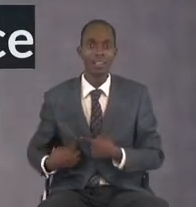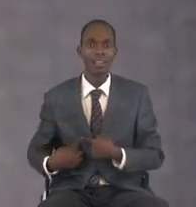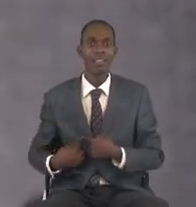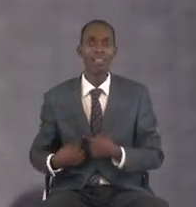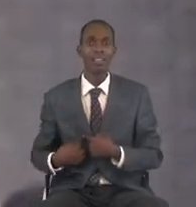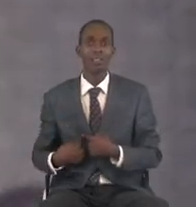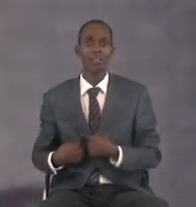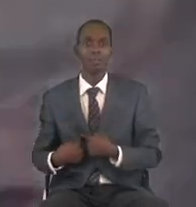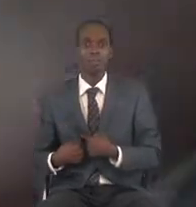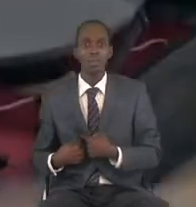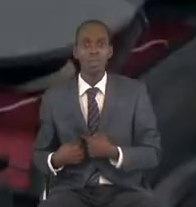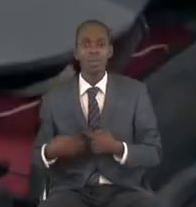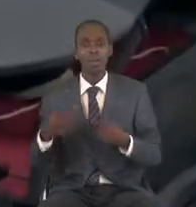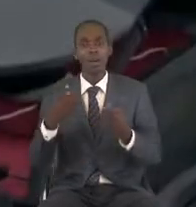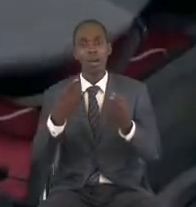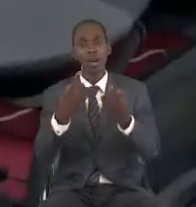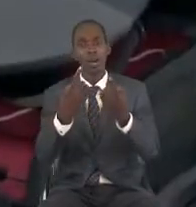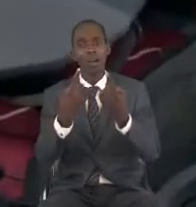heart.